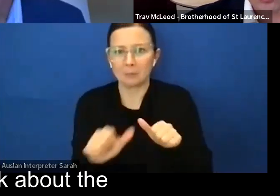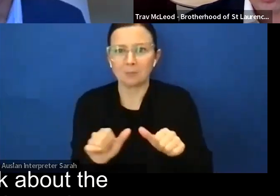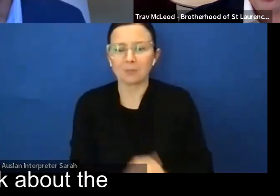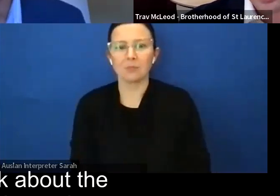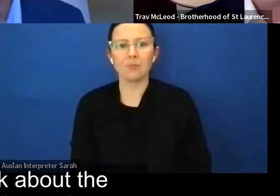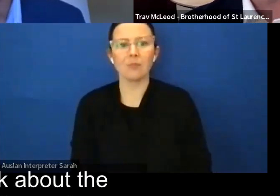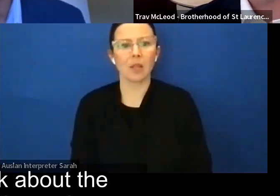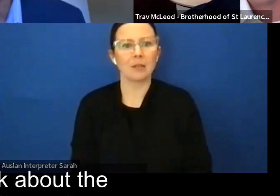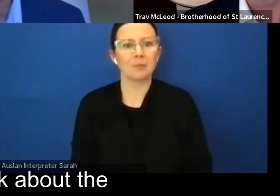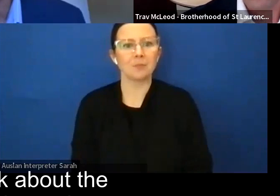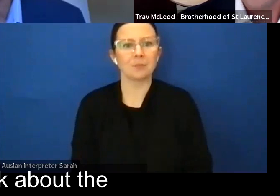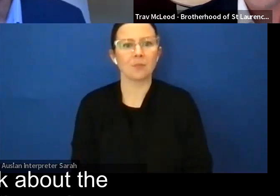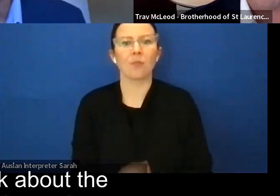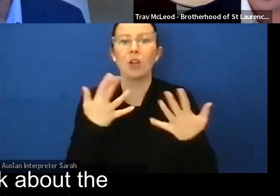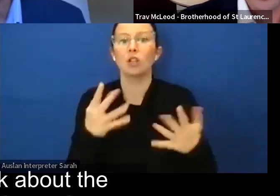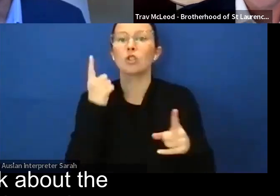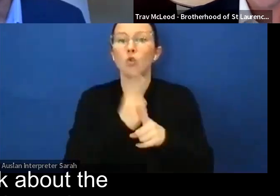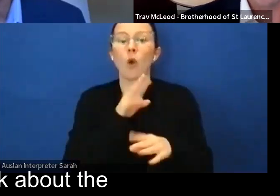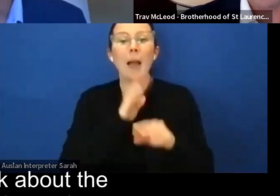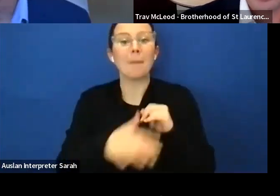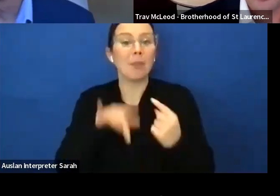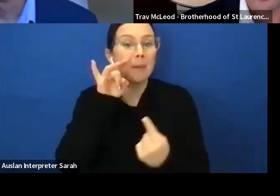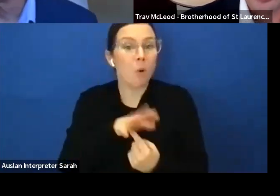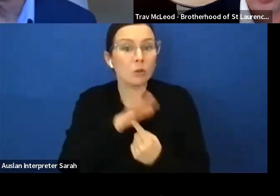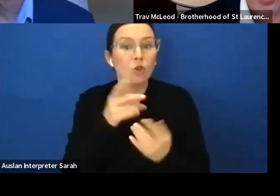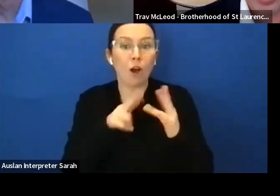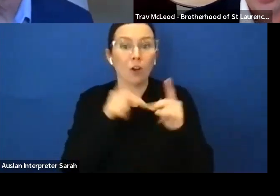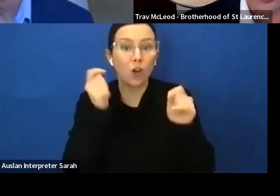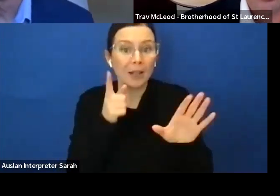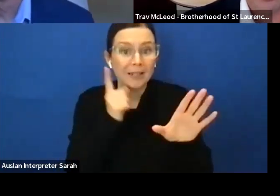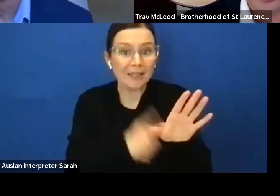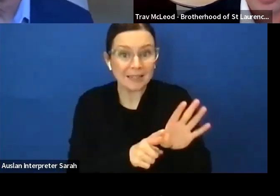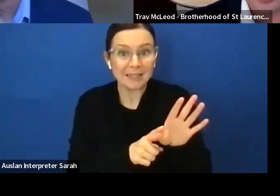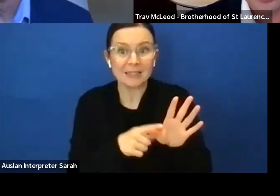Now, to talk about the importance of the early years and how critical